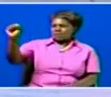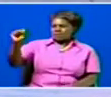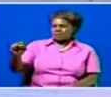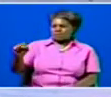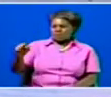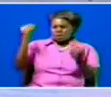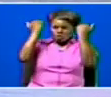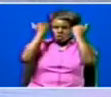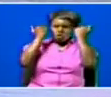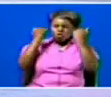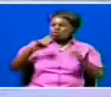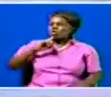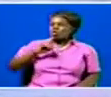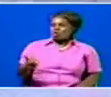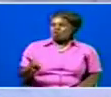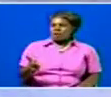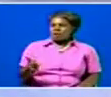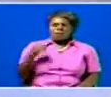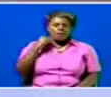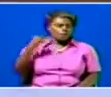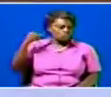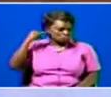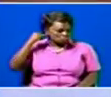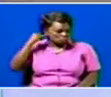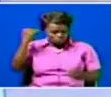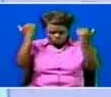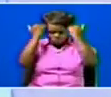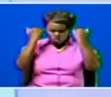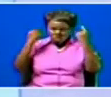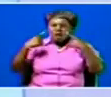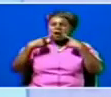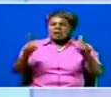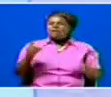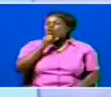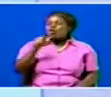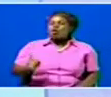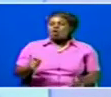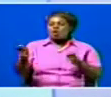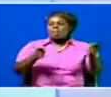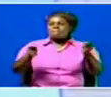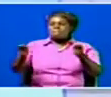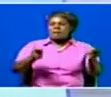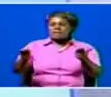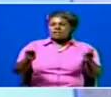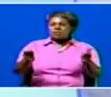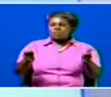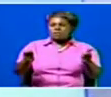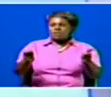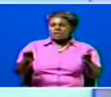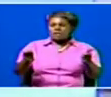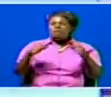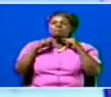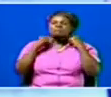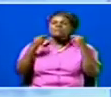court order issued by a High Court in Nakuru on December 20th declared that the old management run by Catholic priest William